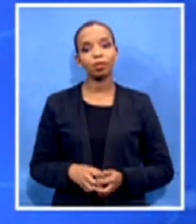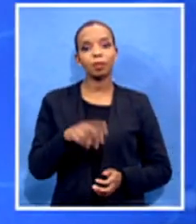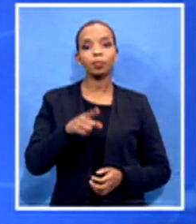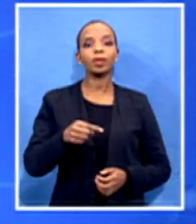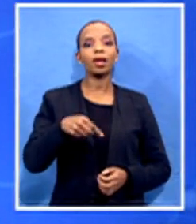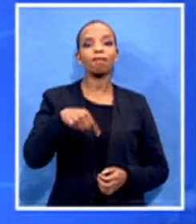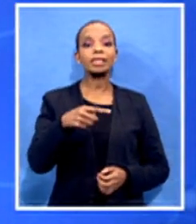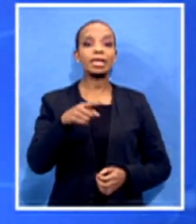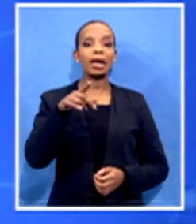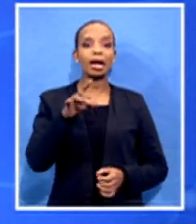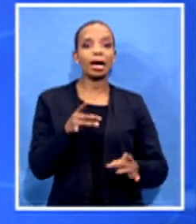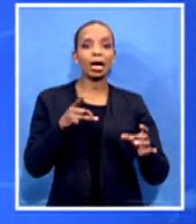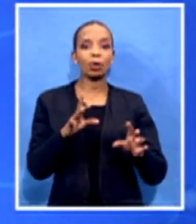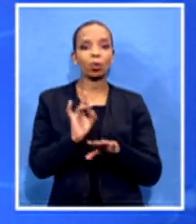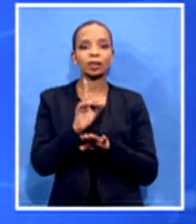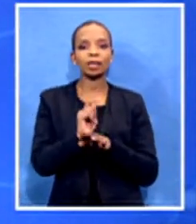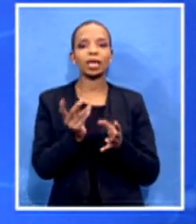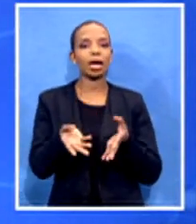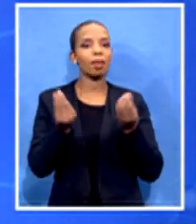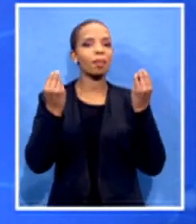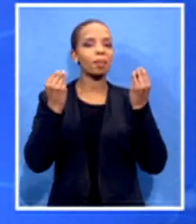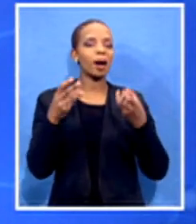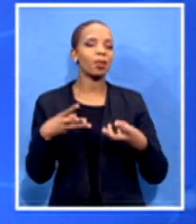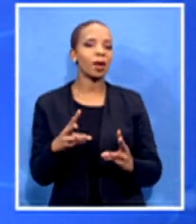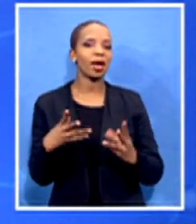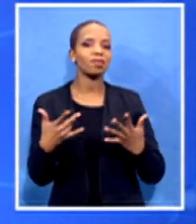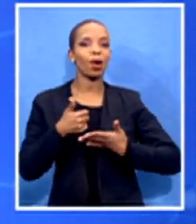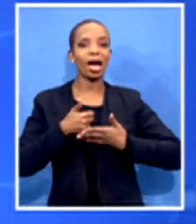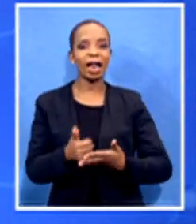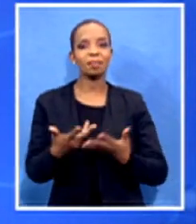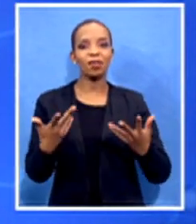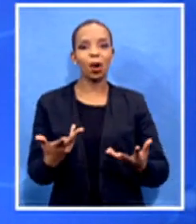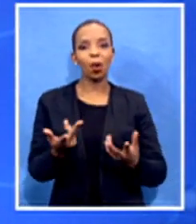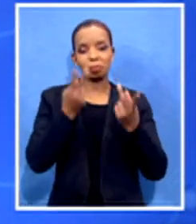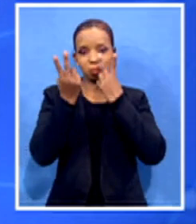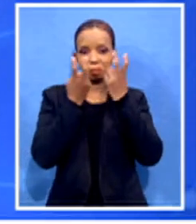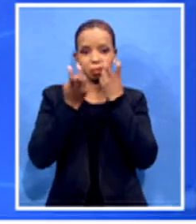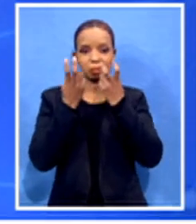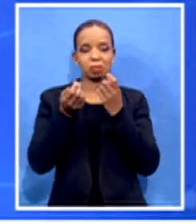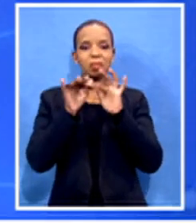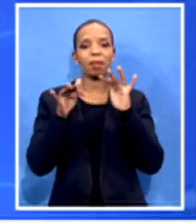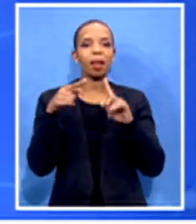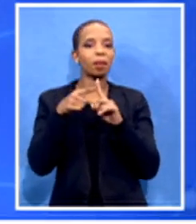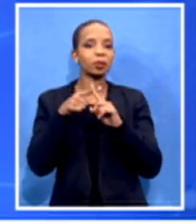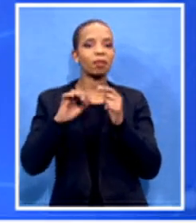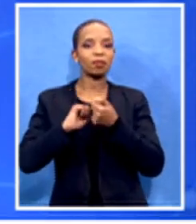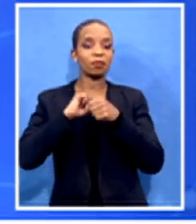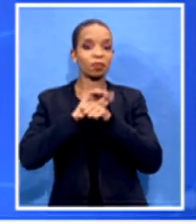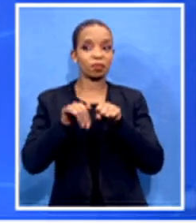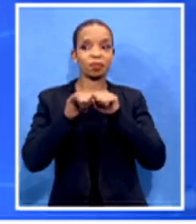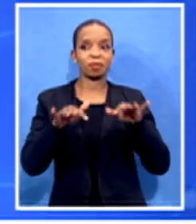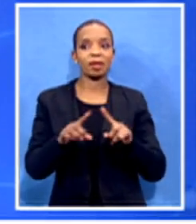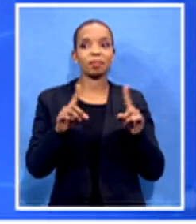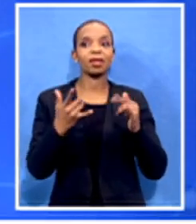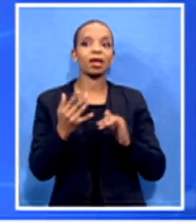First RO Consulting has come up with a way of helping curb and trace the COVID-19 pandemic. Now, the group has developed the